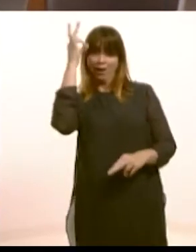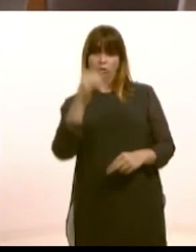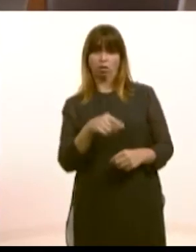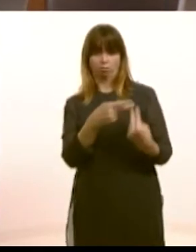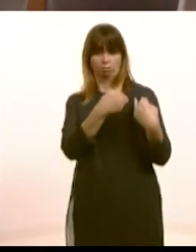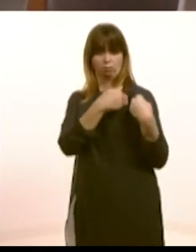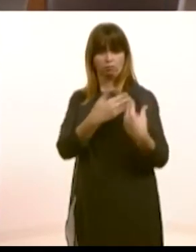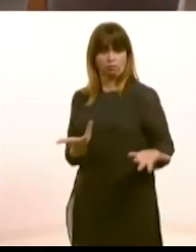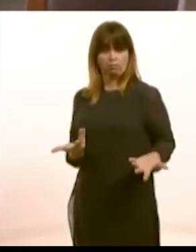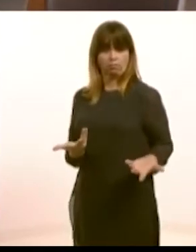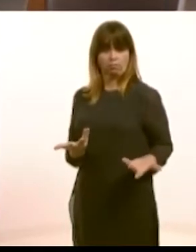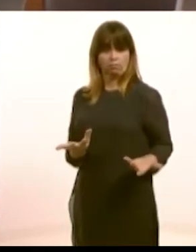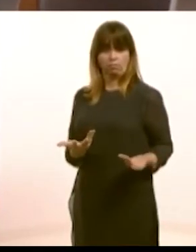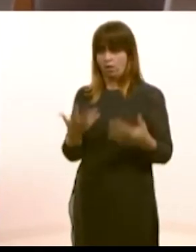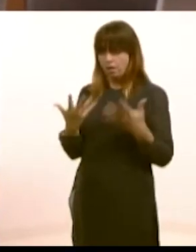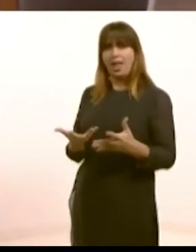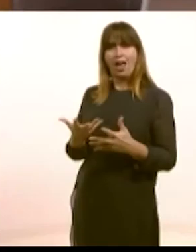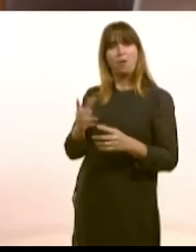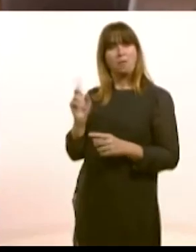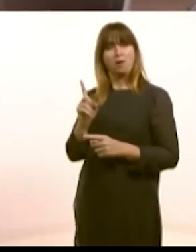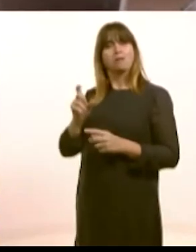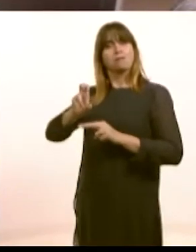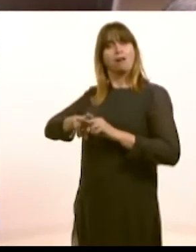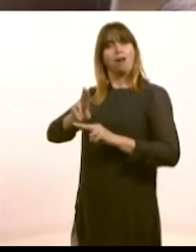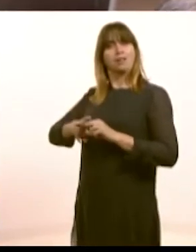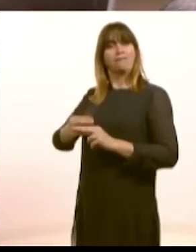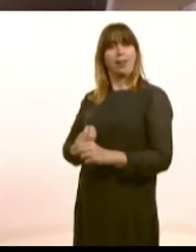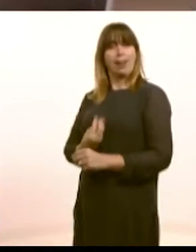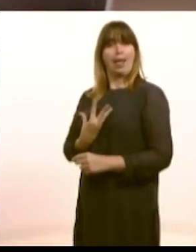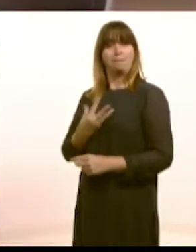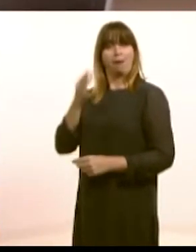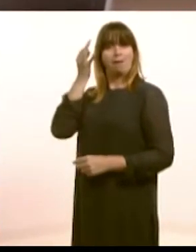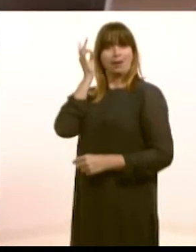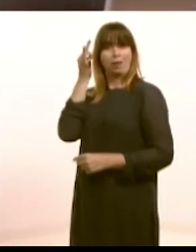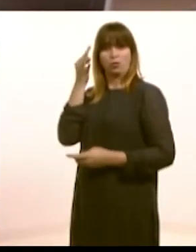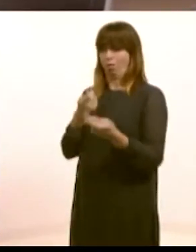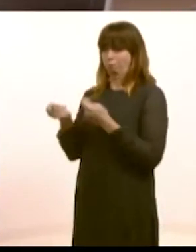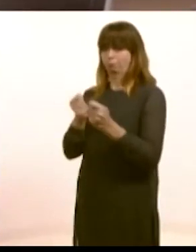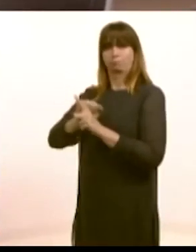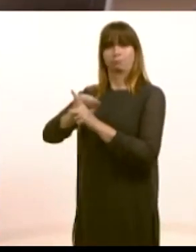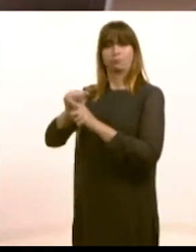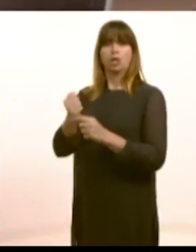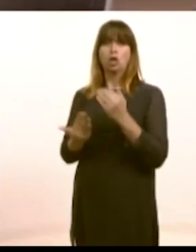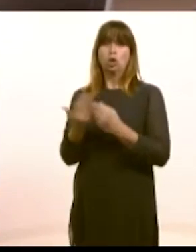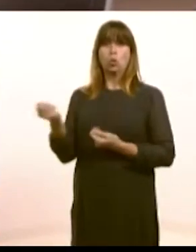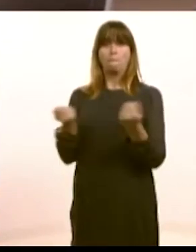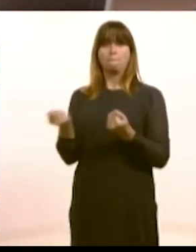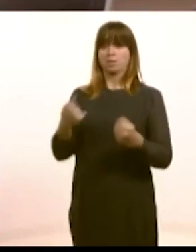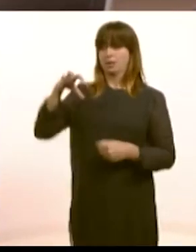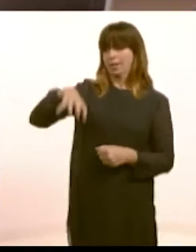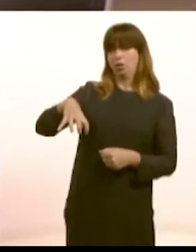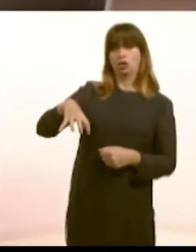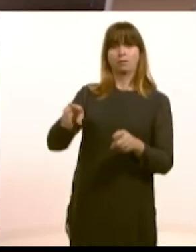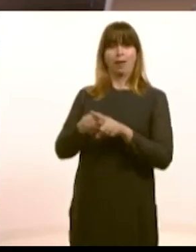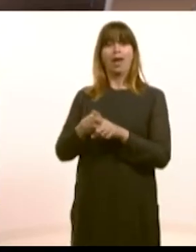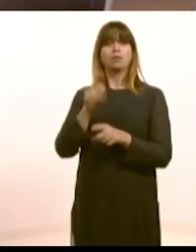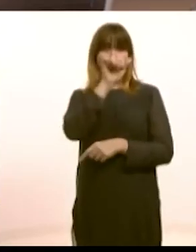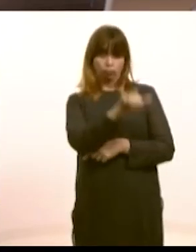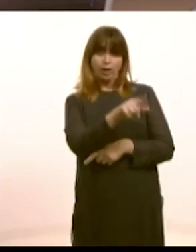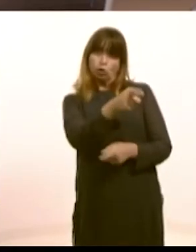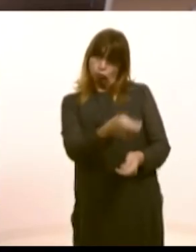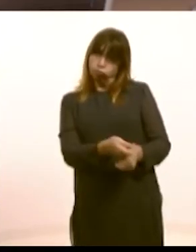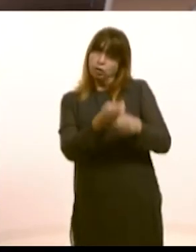Central Square, now being developed, of course, by a Labour-led council in Cardiff. So the new bus station is being built and the city has a proper gateway. He raises an